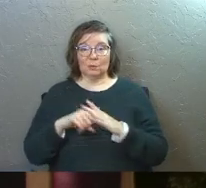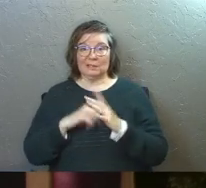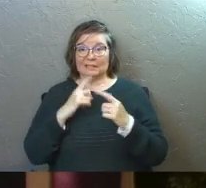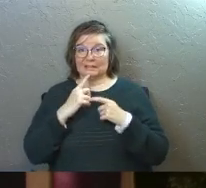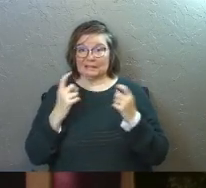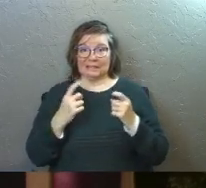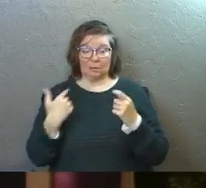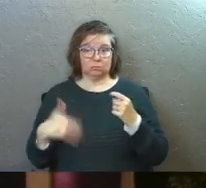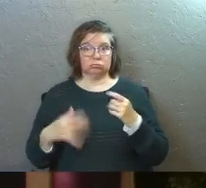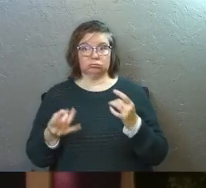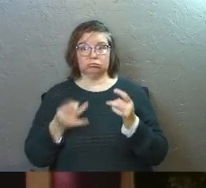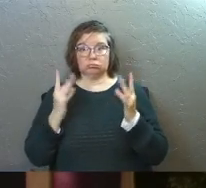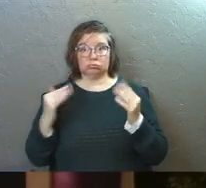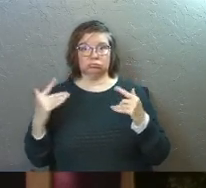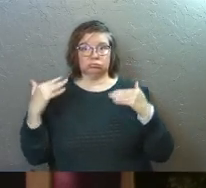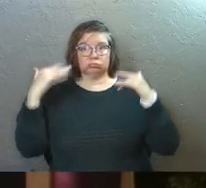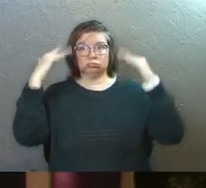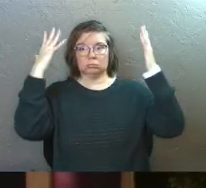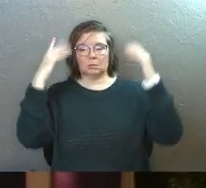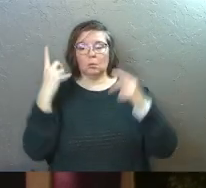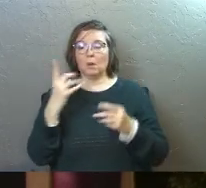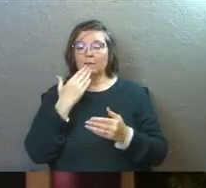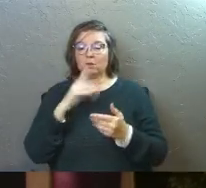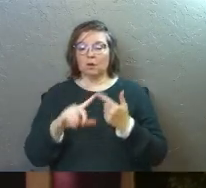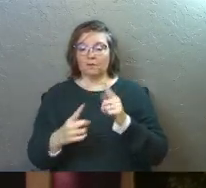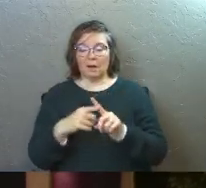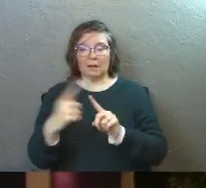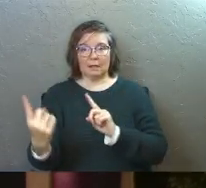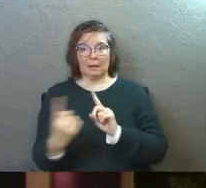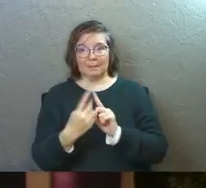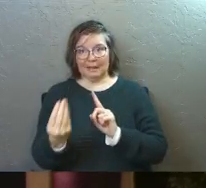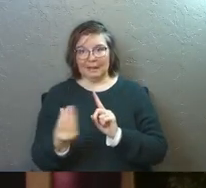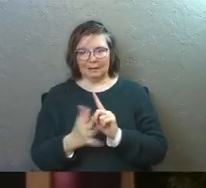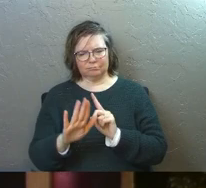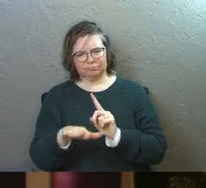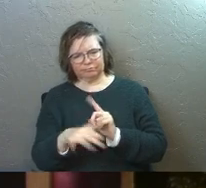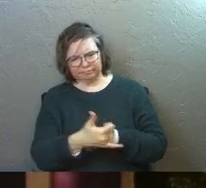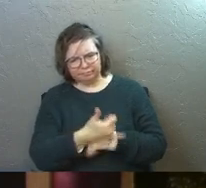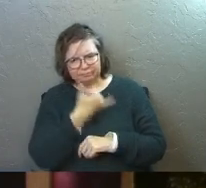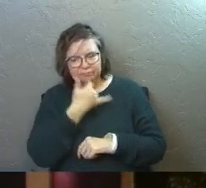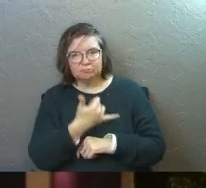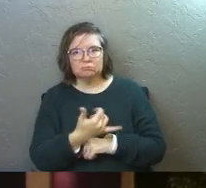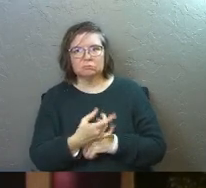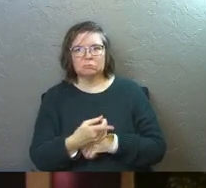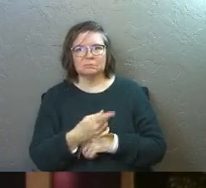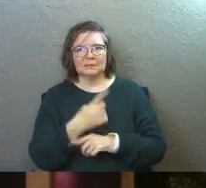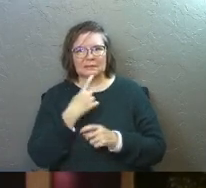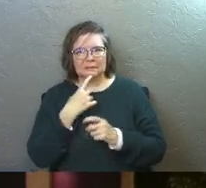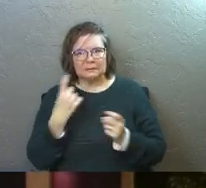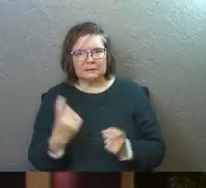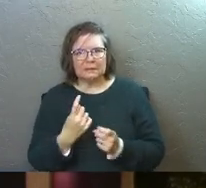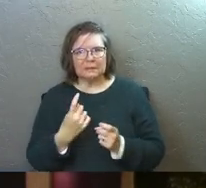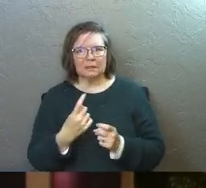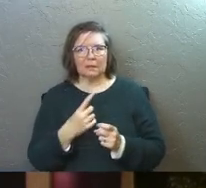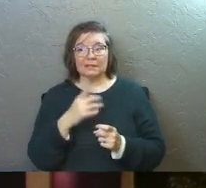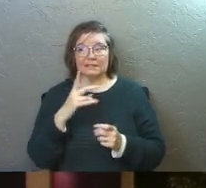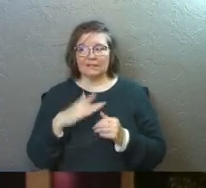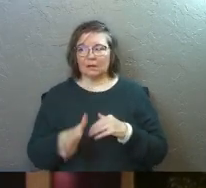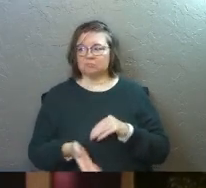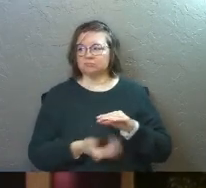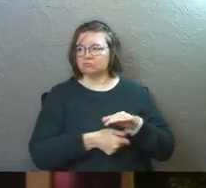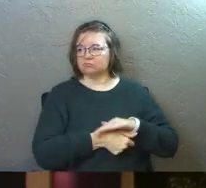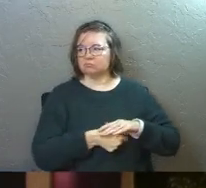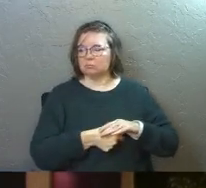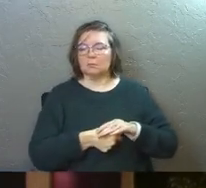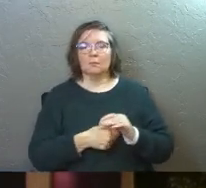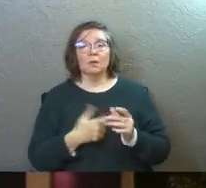into sin, right? Almost to the point until one of his good friends comes by and lets him know, holds him accountable, right? That he was like kind of sweeping under the rug.